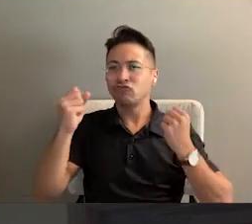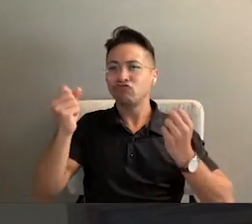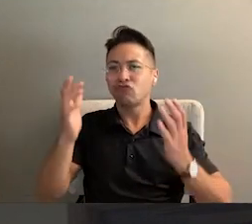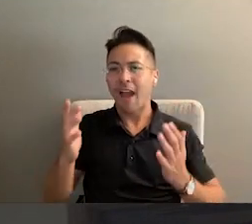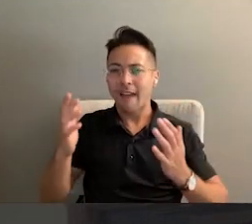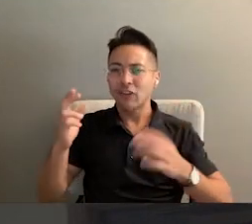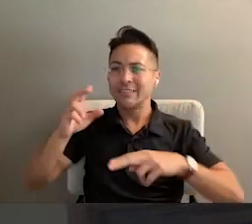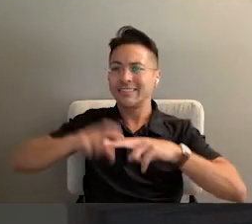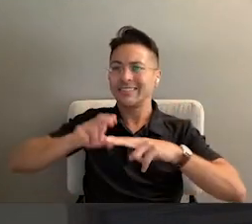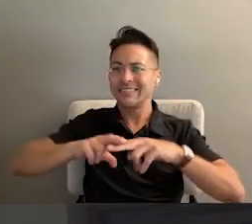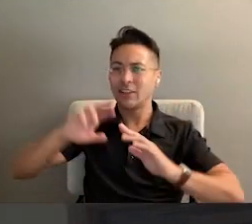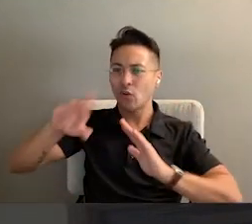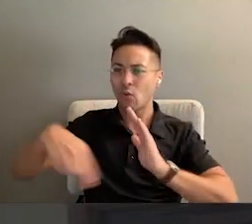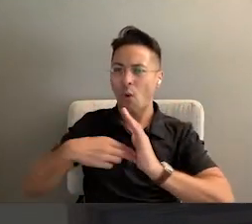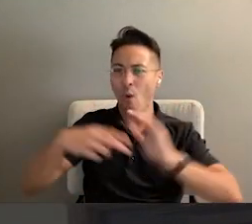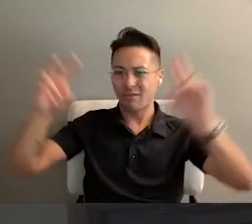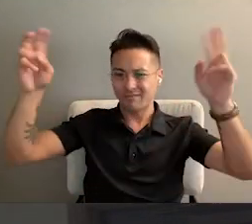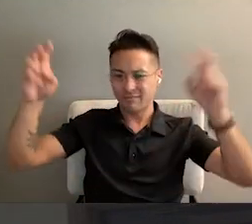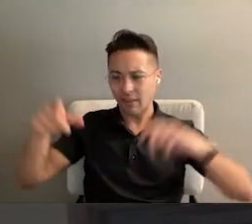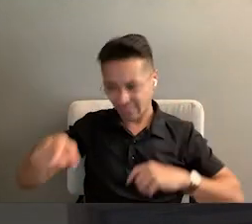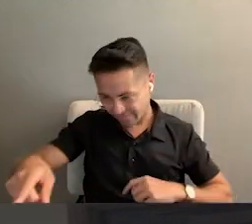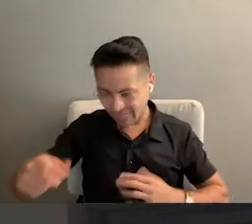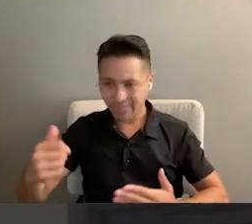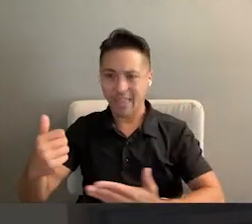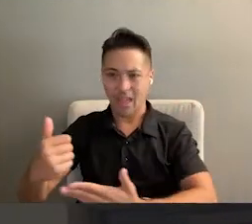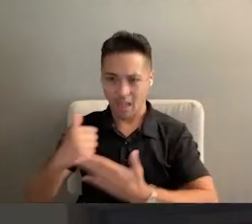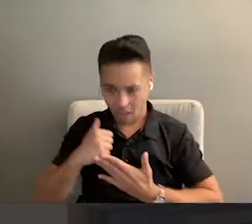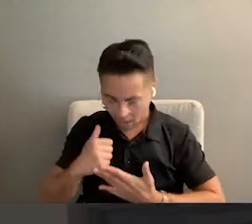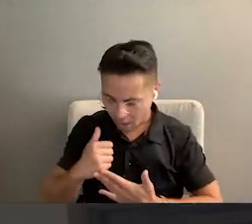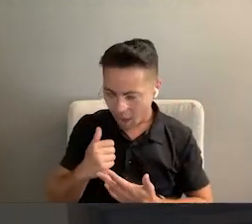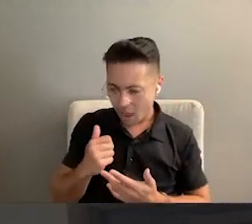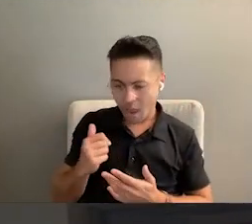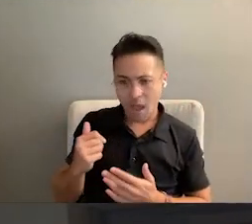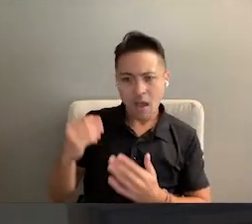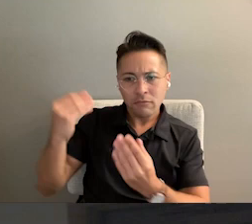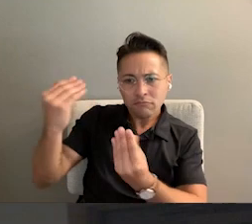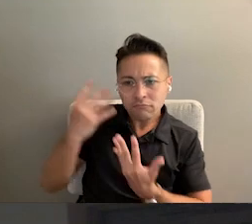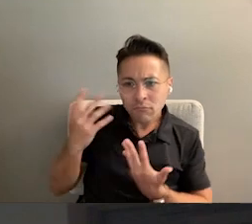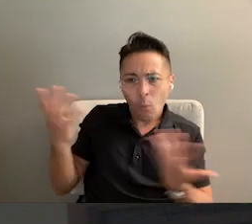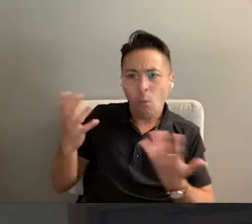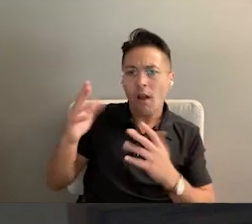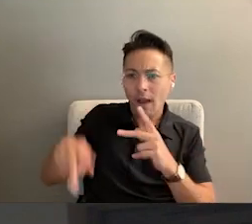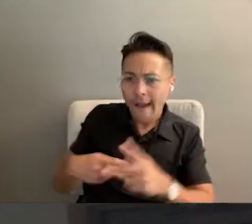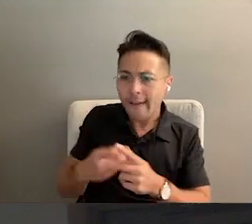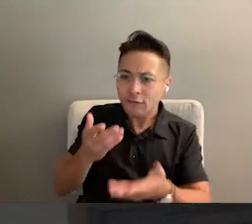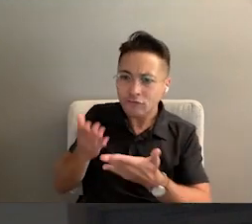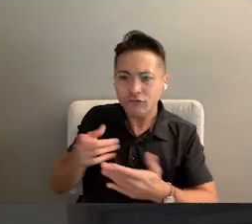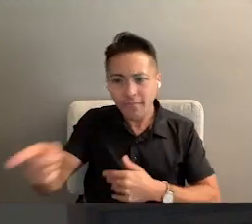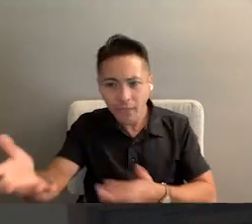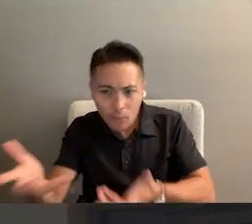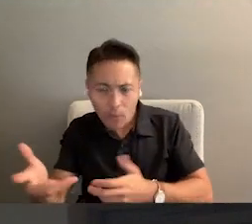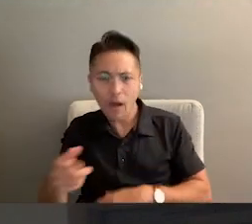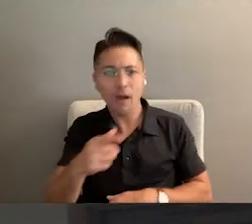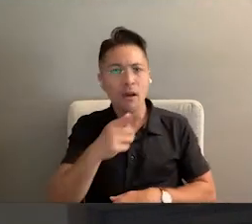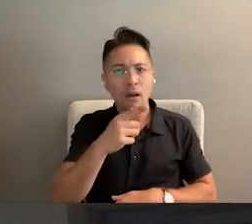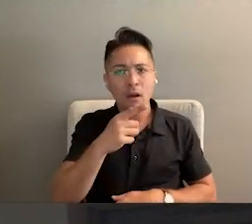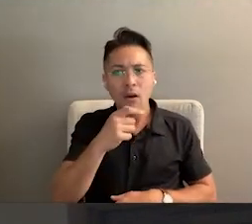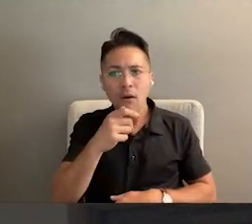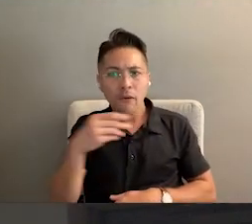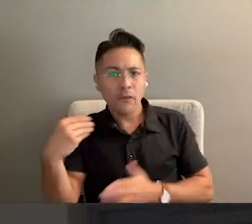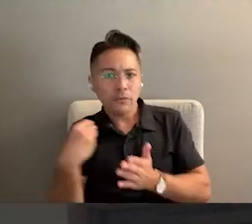that are taking that driver's seat role in CDC Plus. They are the ones that should be helping sculpt